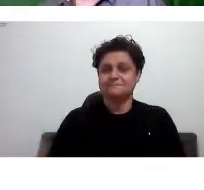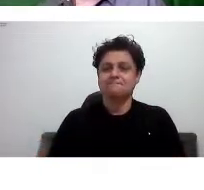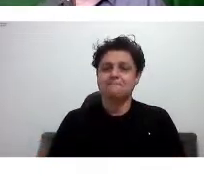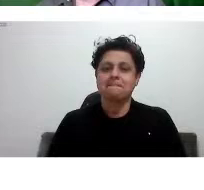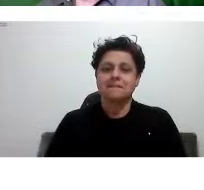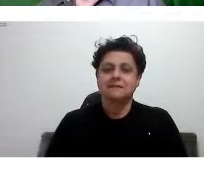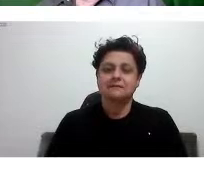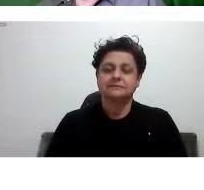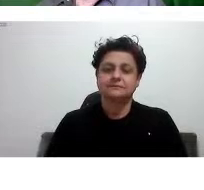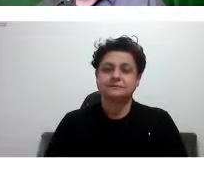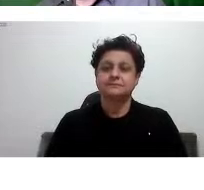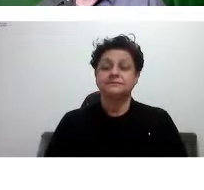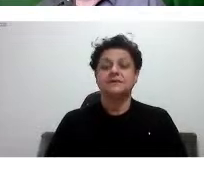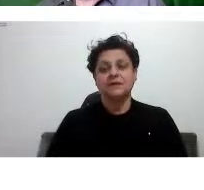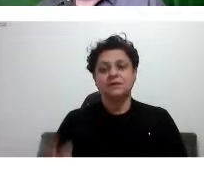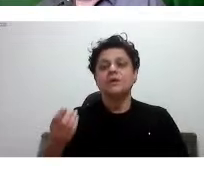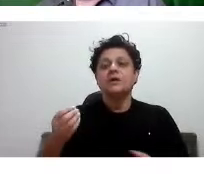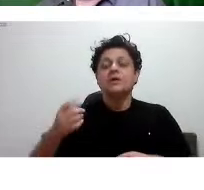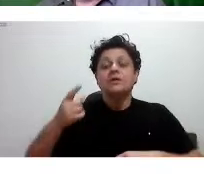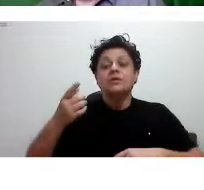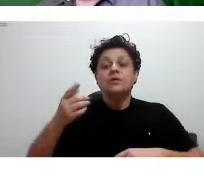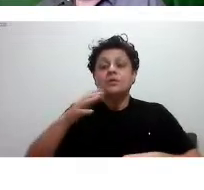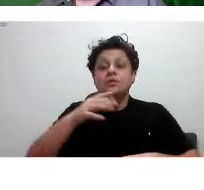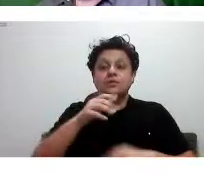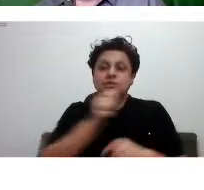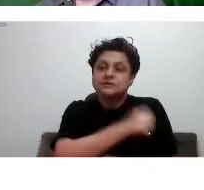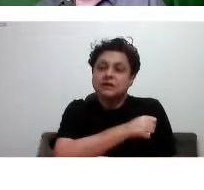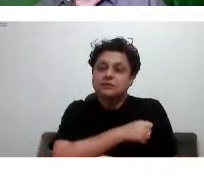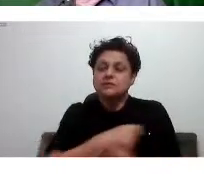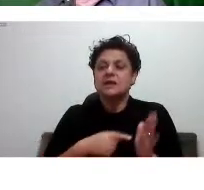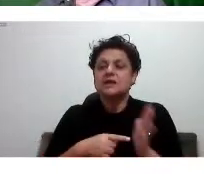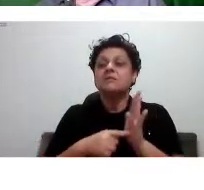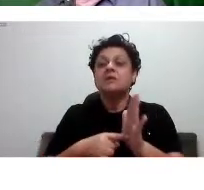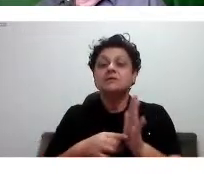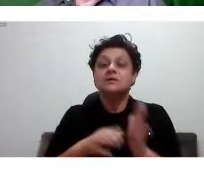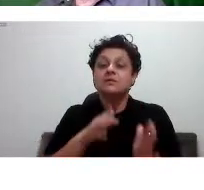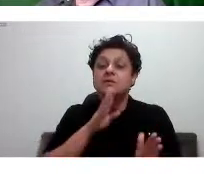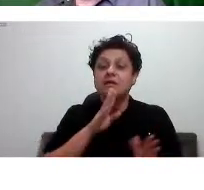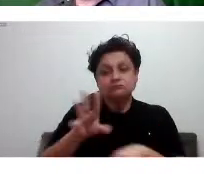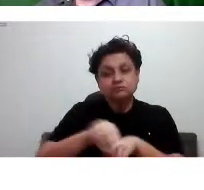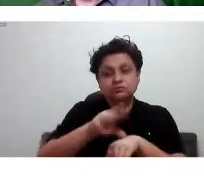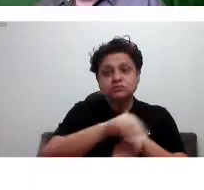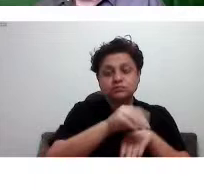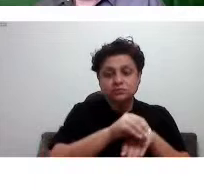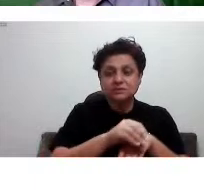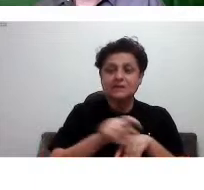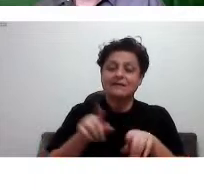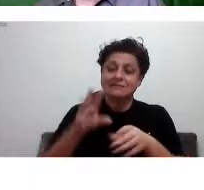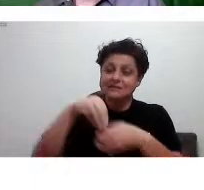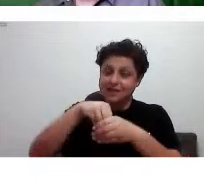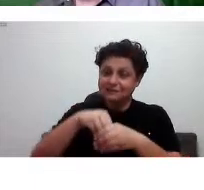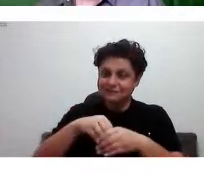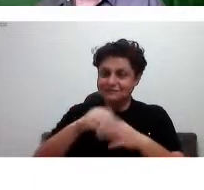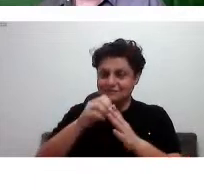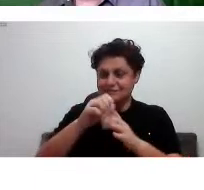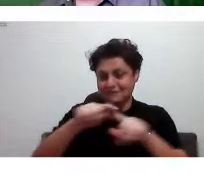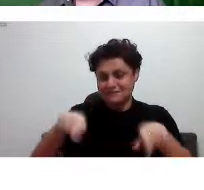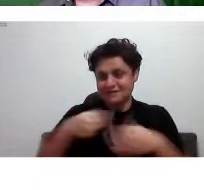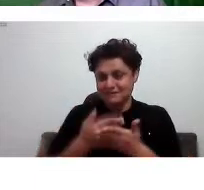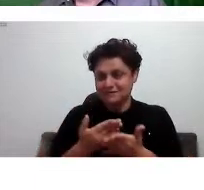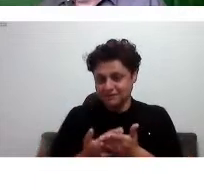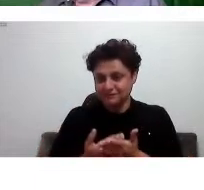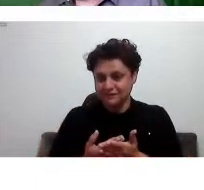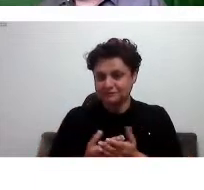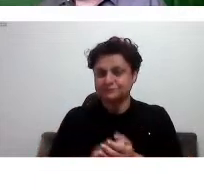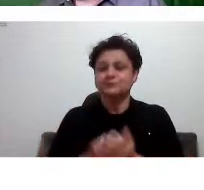your classroom? Think about an activity that you're going to do. Could you do anything a bit different? Could you give them an option? Could